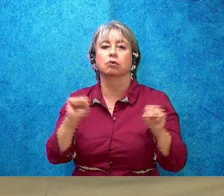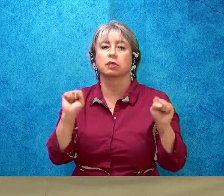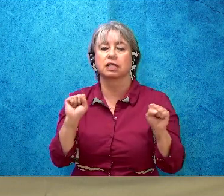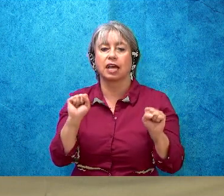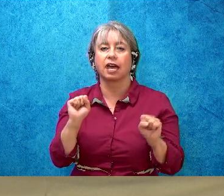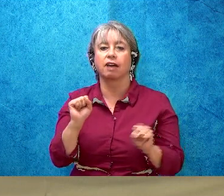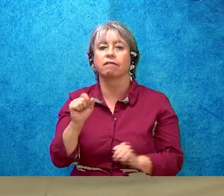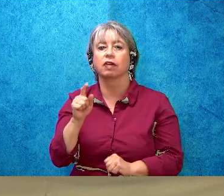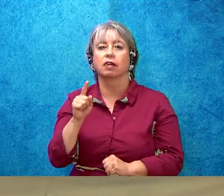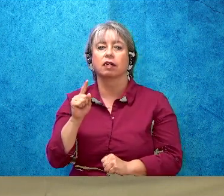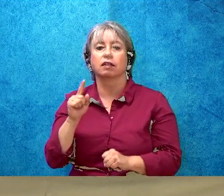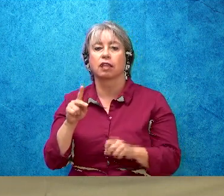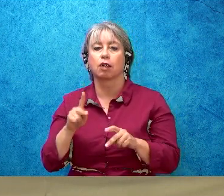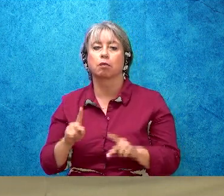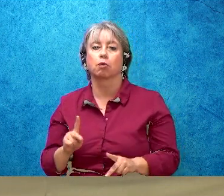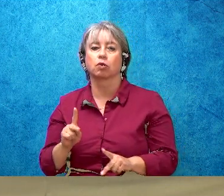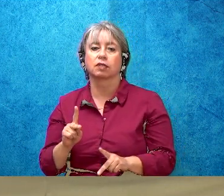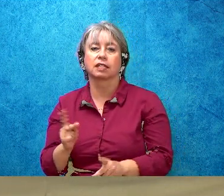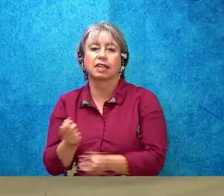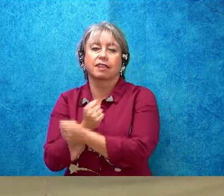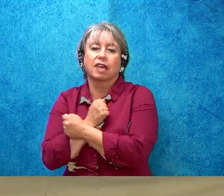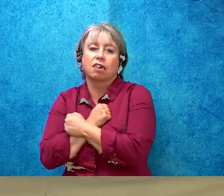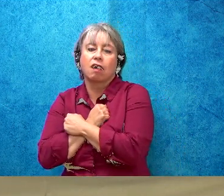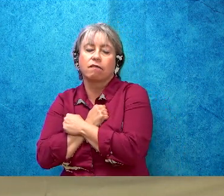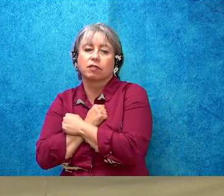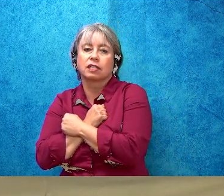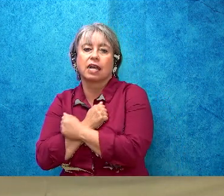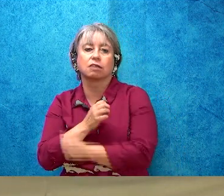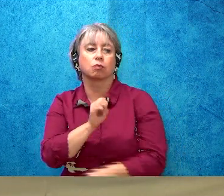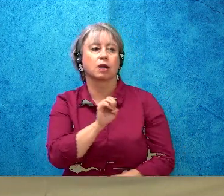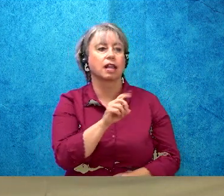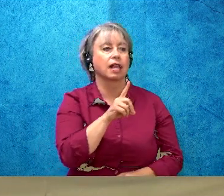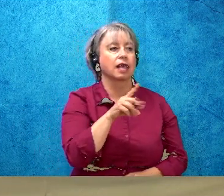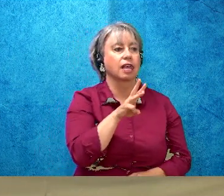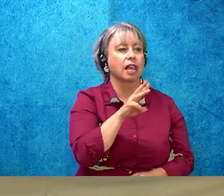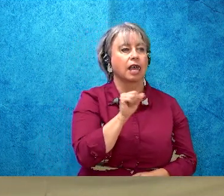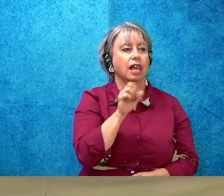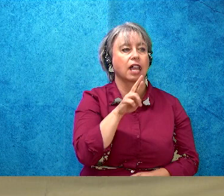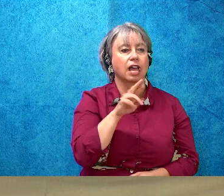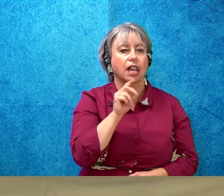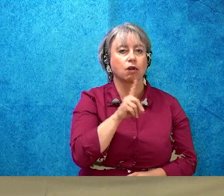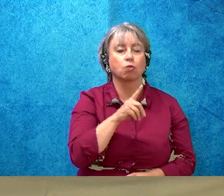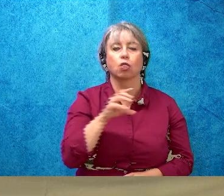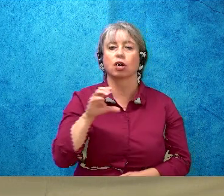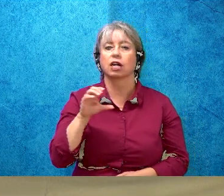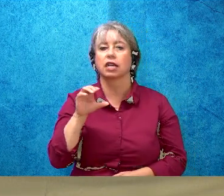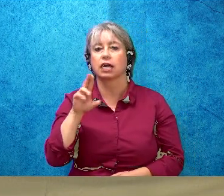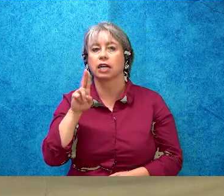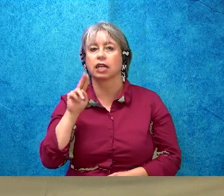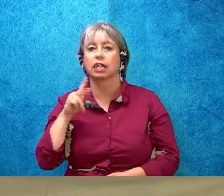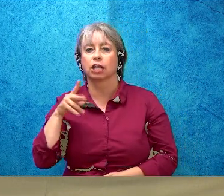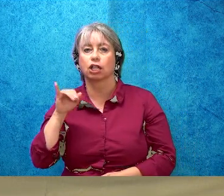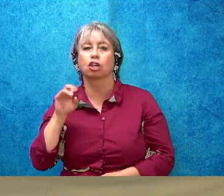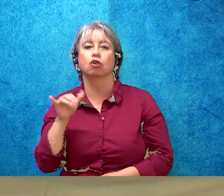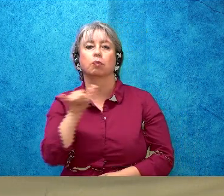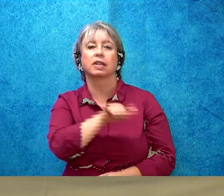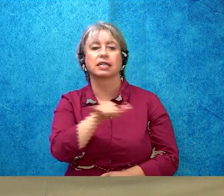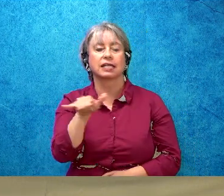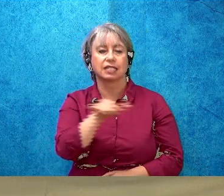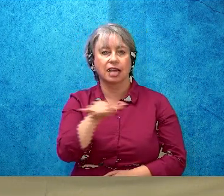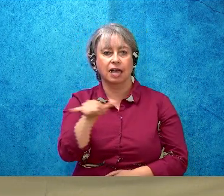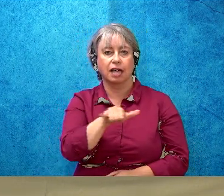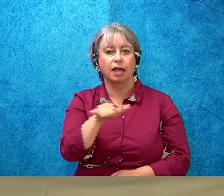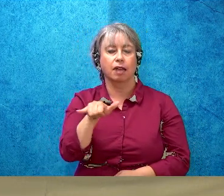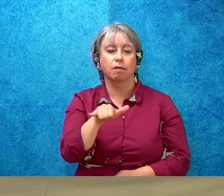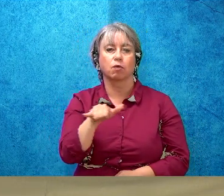love from danger. That's what Edward does. That's what Cupid does. He gets the potion and brings her back. Edward and his family come to save